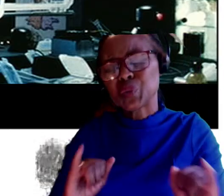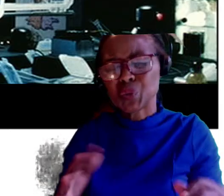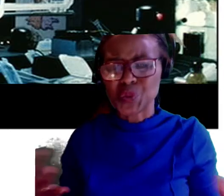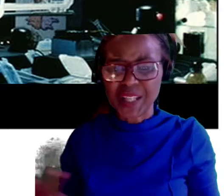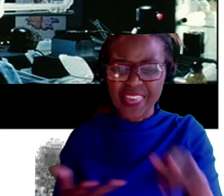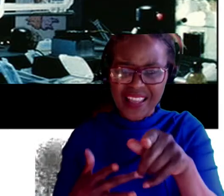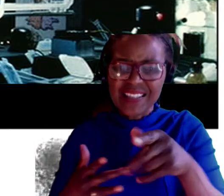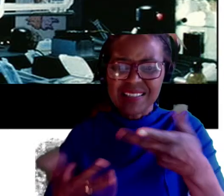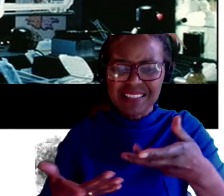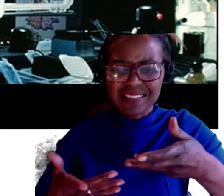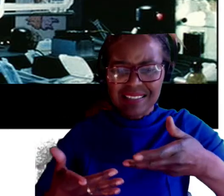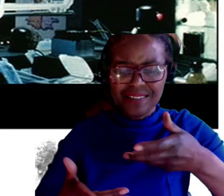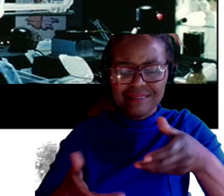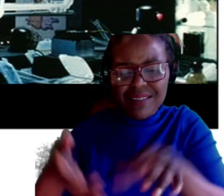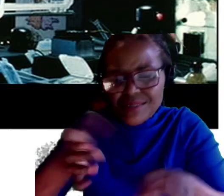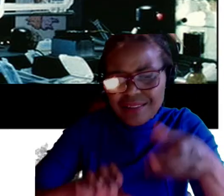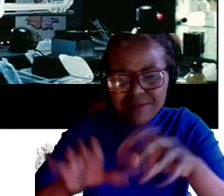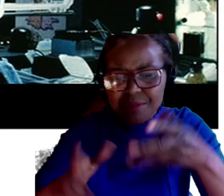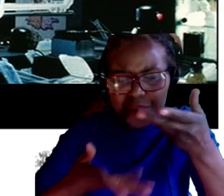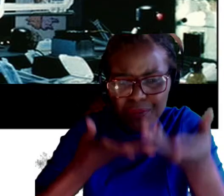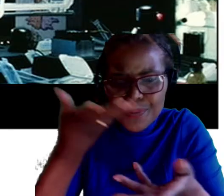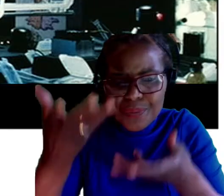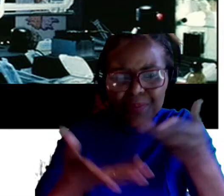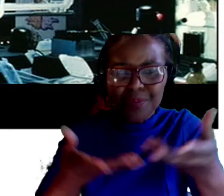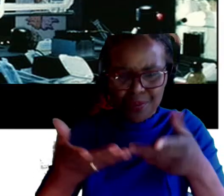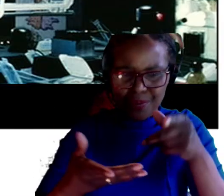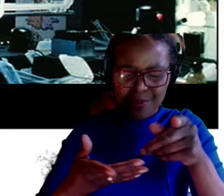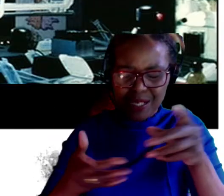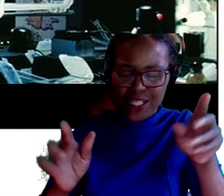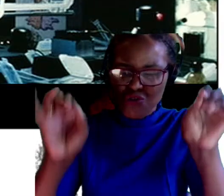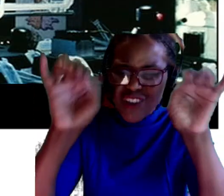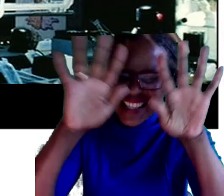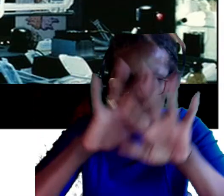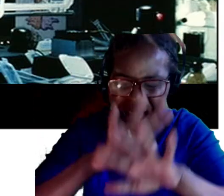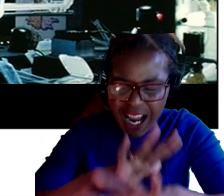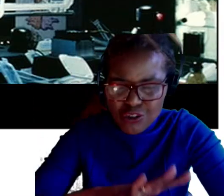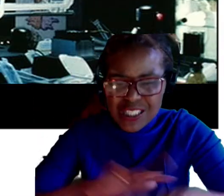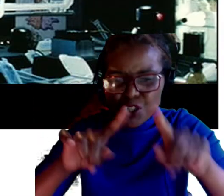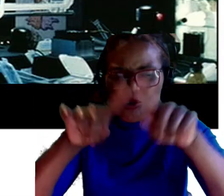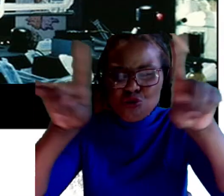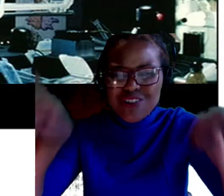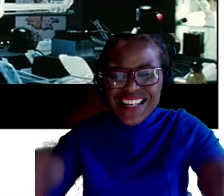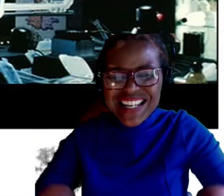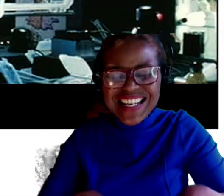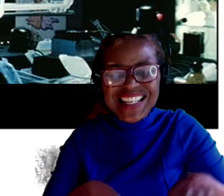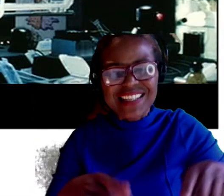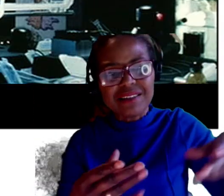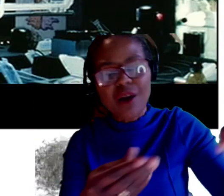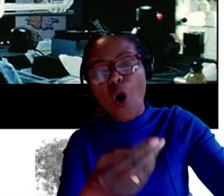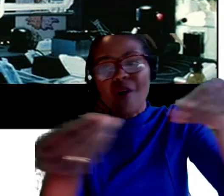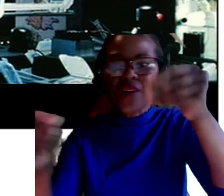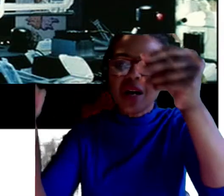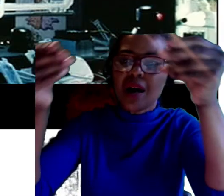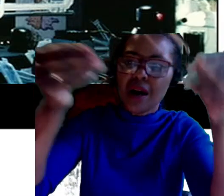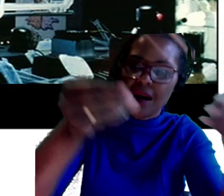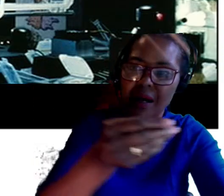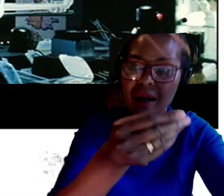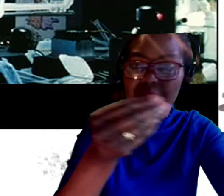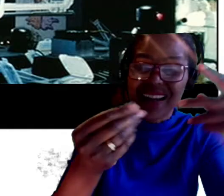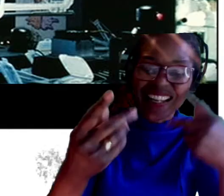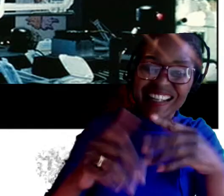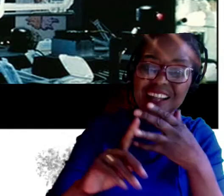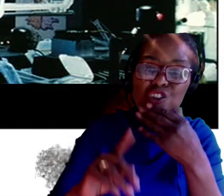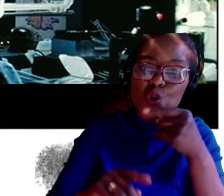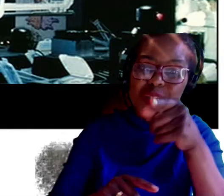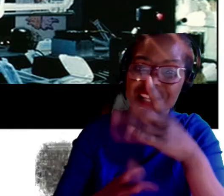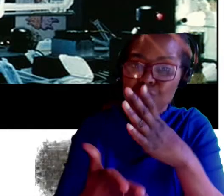invention is the transparent digital screen, hovering in midair, utterly unusable in real life. But